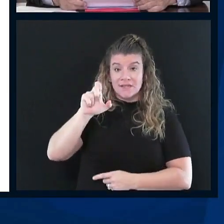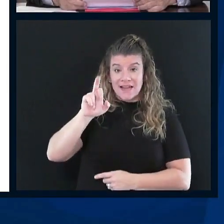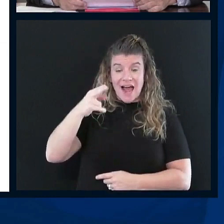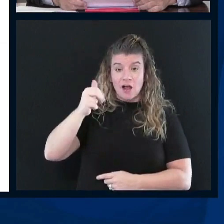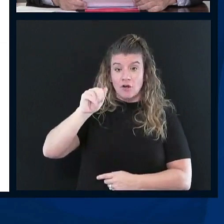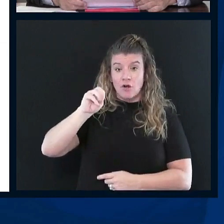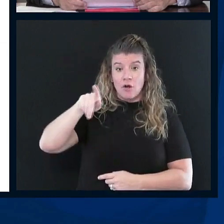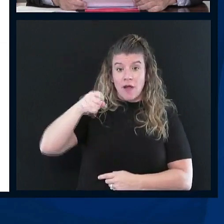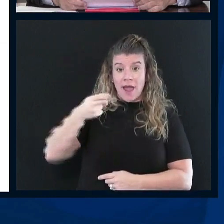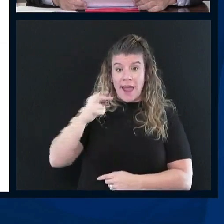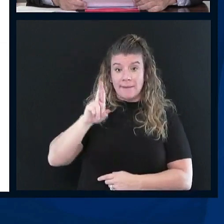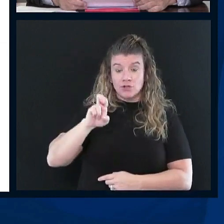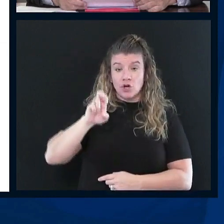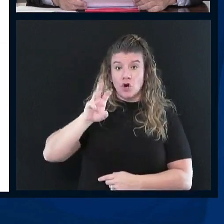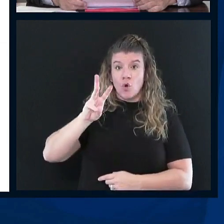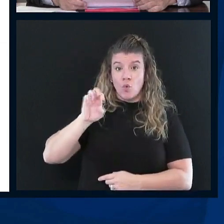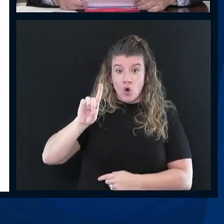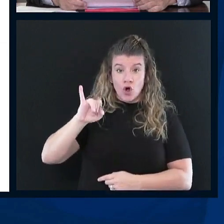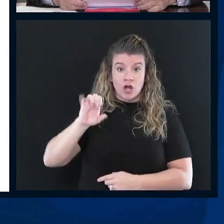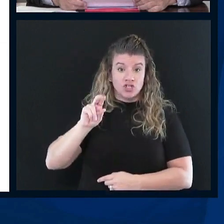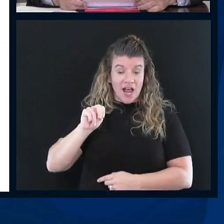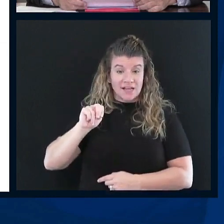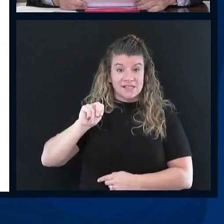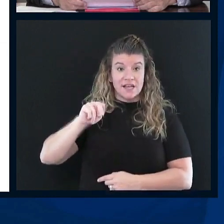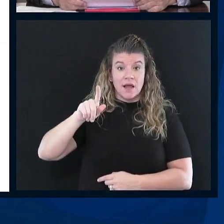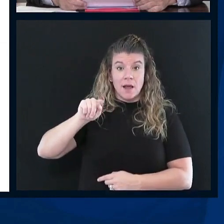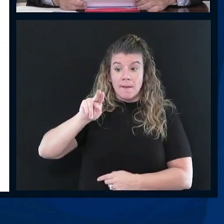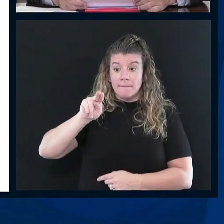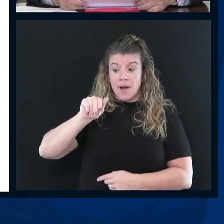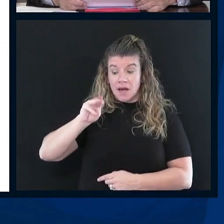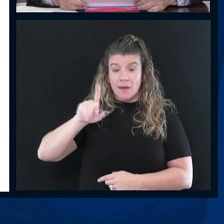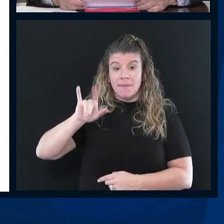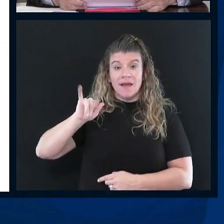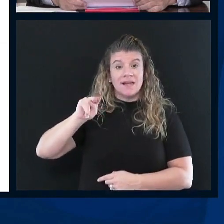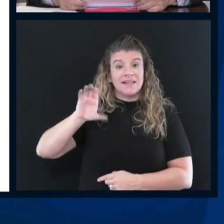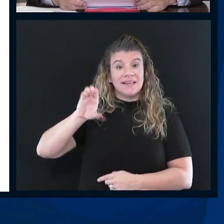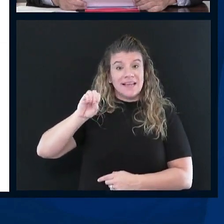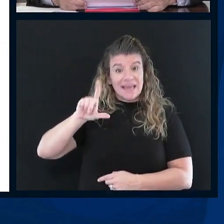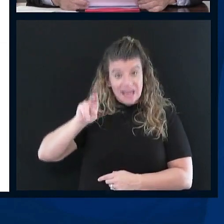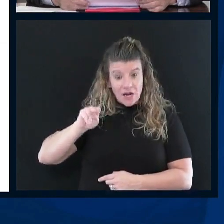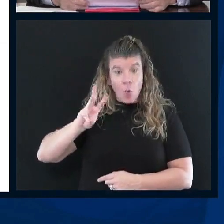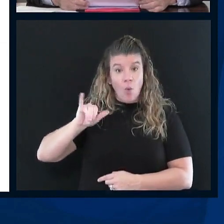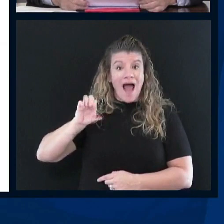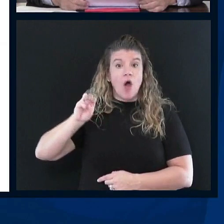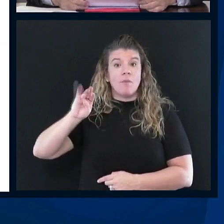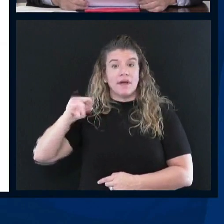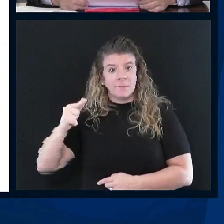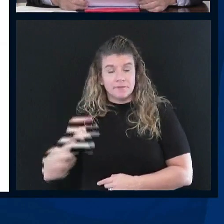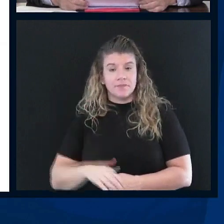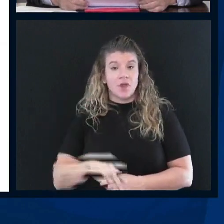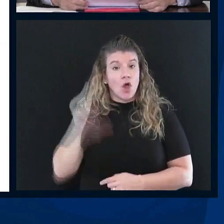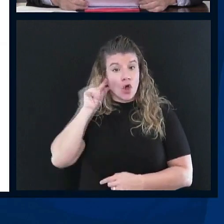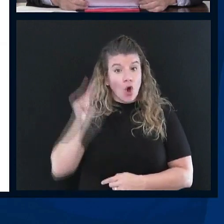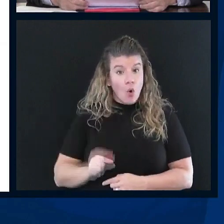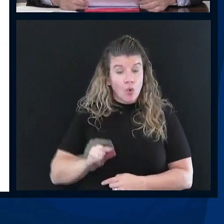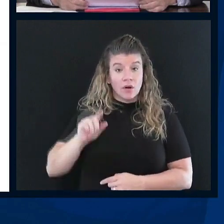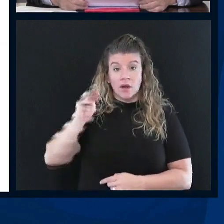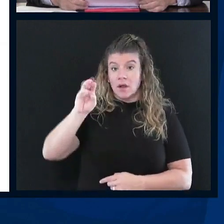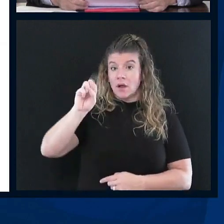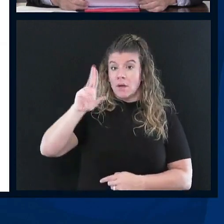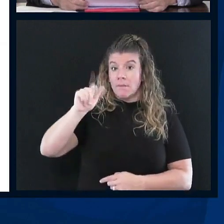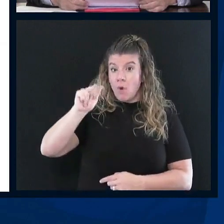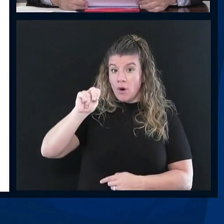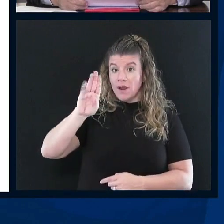Hampshire, Wood, Jackson, Putnam, Lincoln, and Wyoming counties. With 6 in the gold, Morgan,